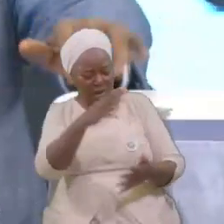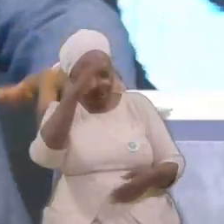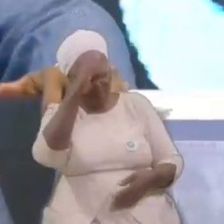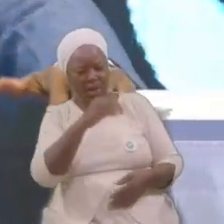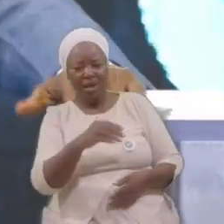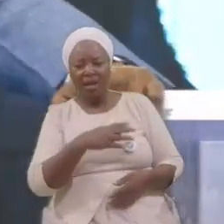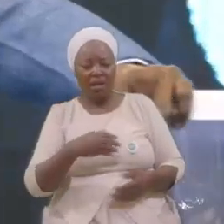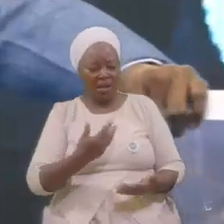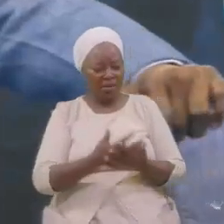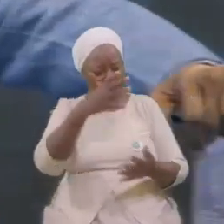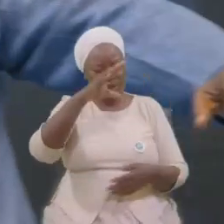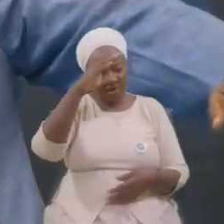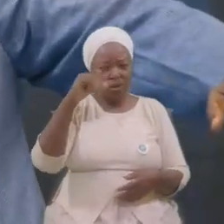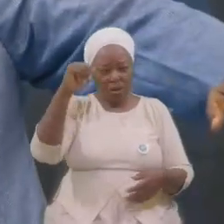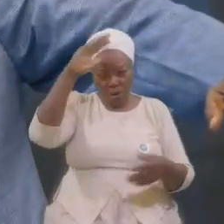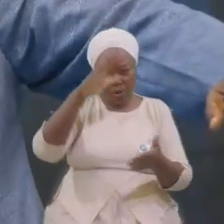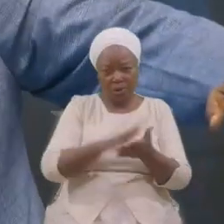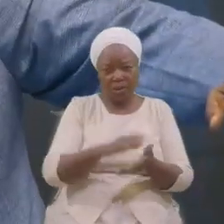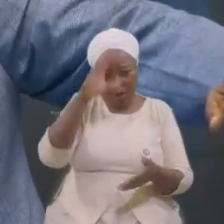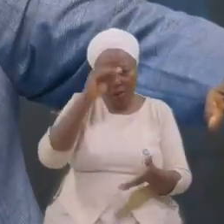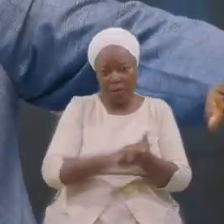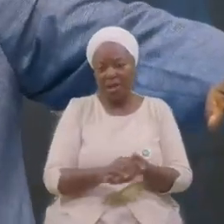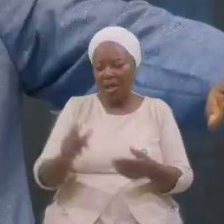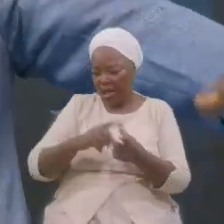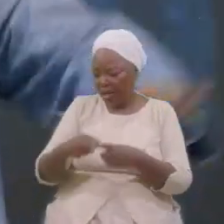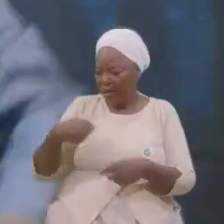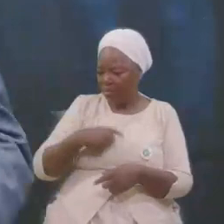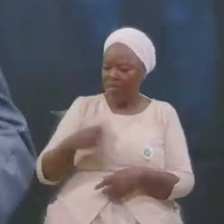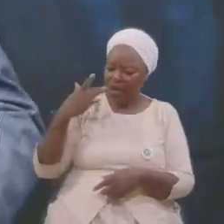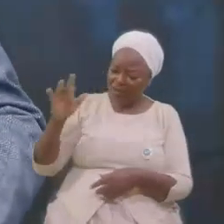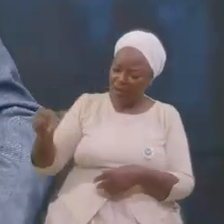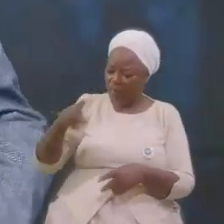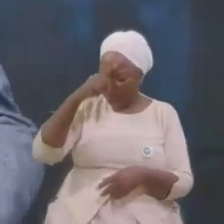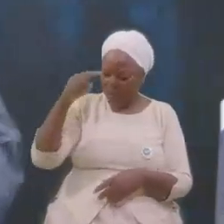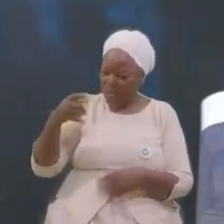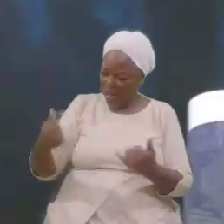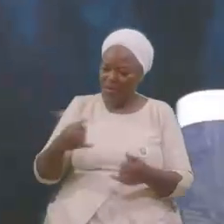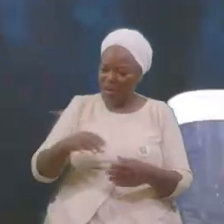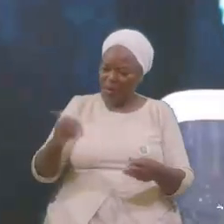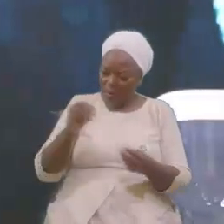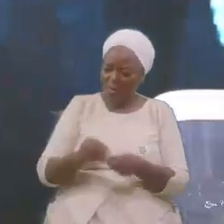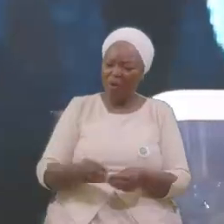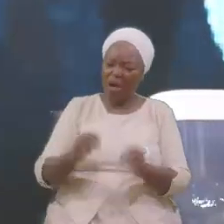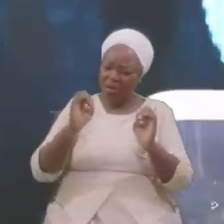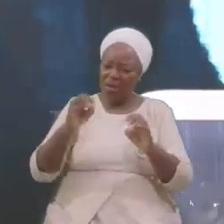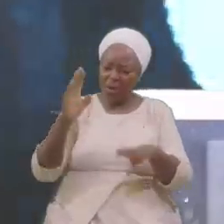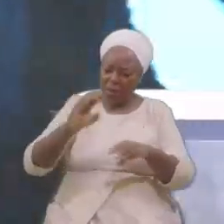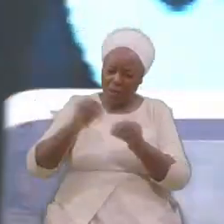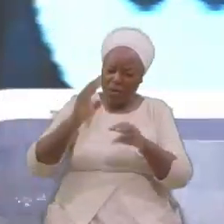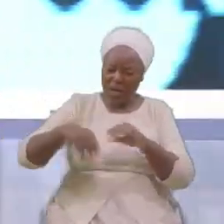I envy because of the place that he now has in the